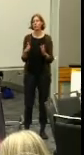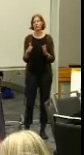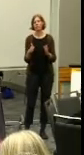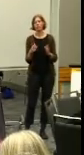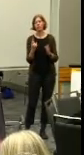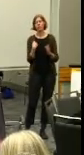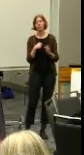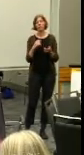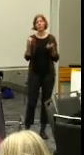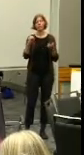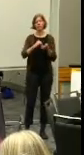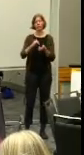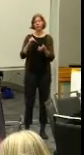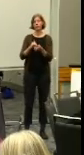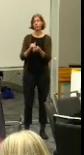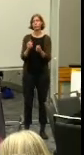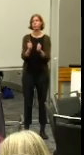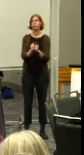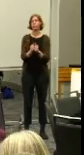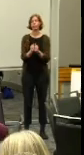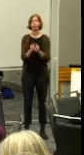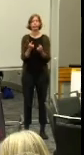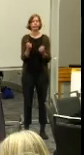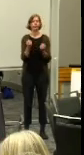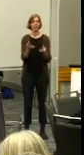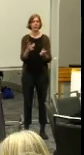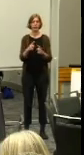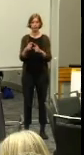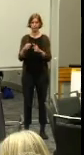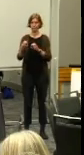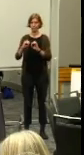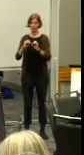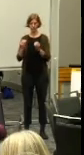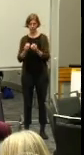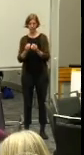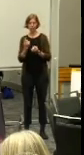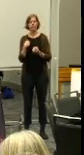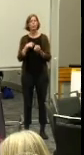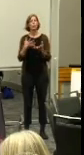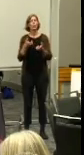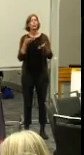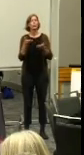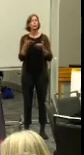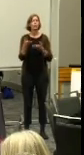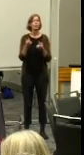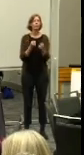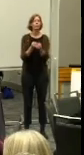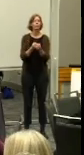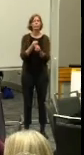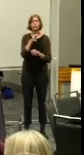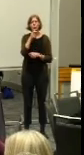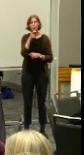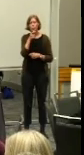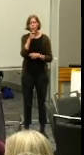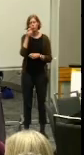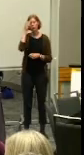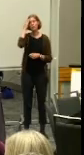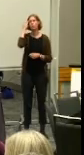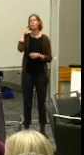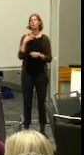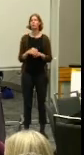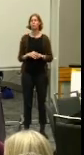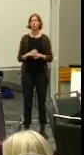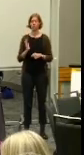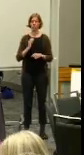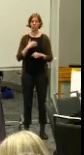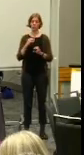thinking for us about who are we serving, who are we best placed to serve as that organisation who works very, very